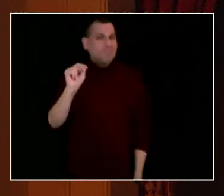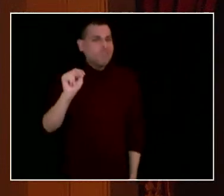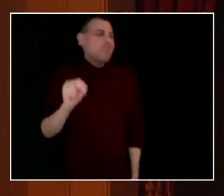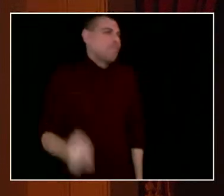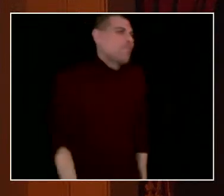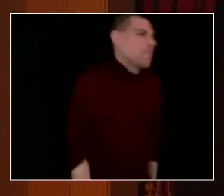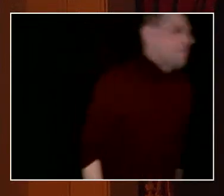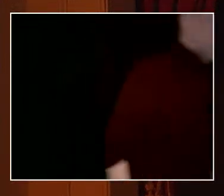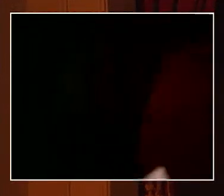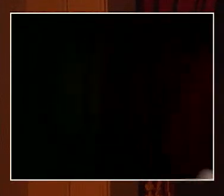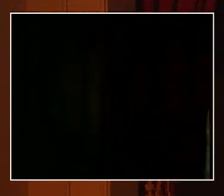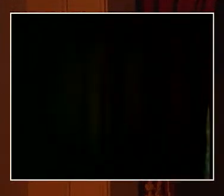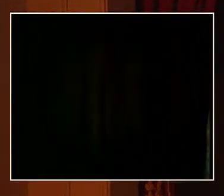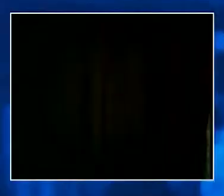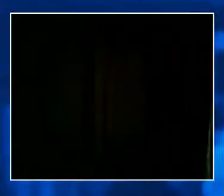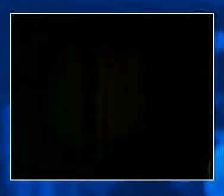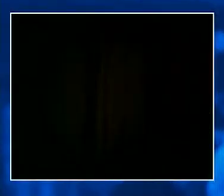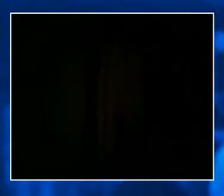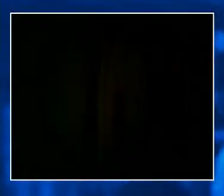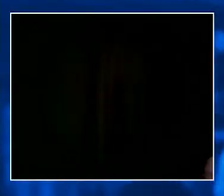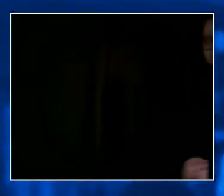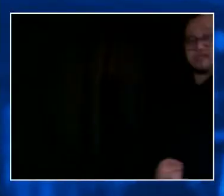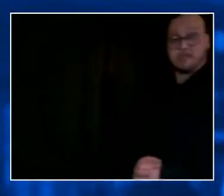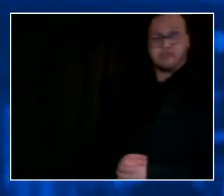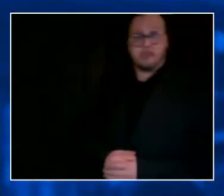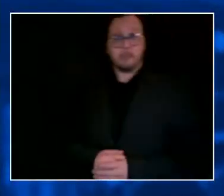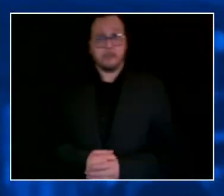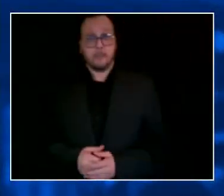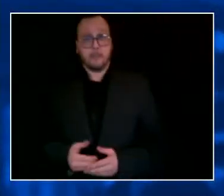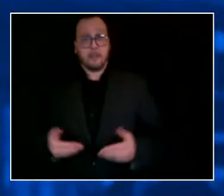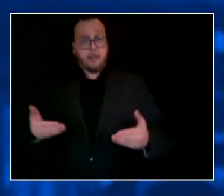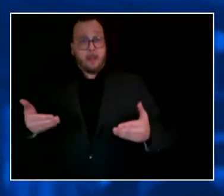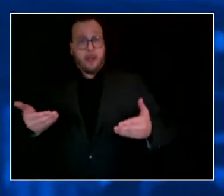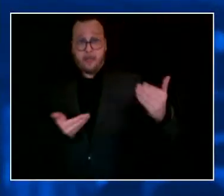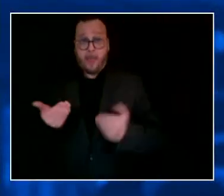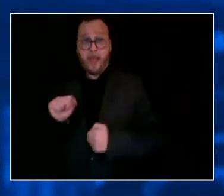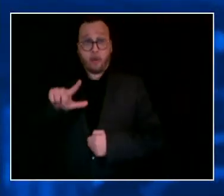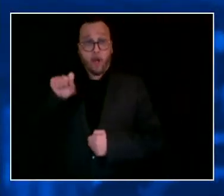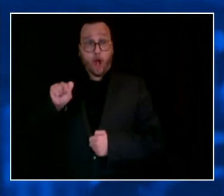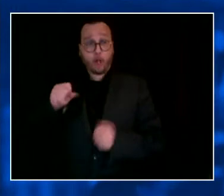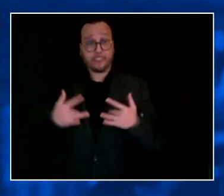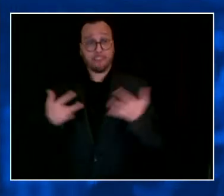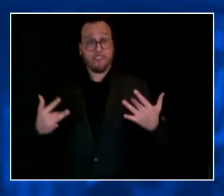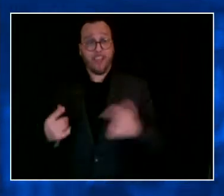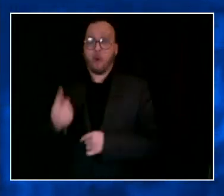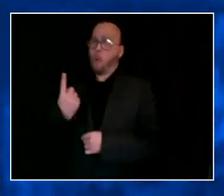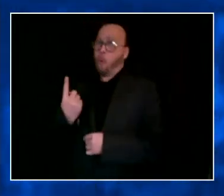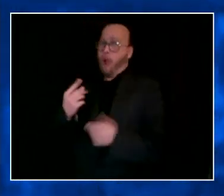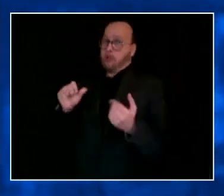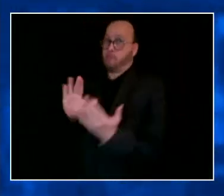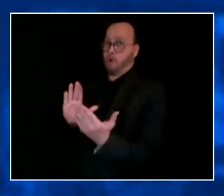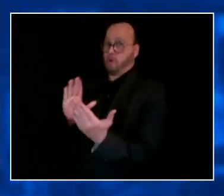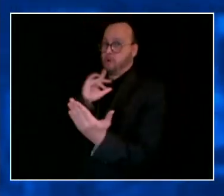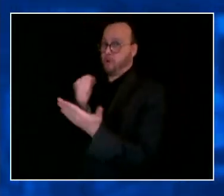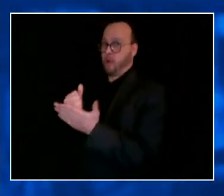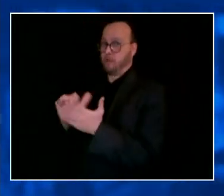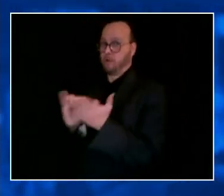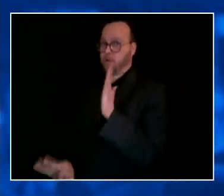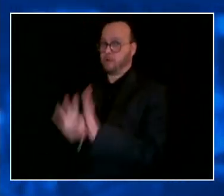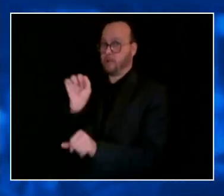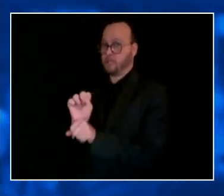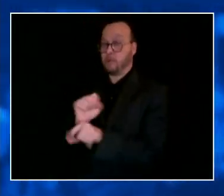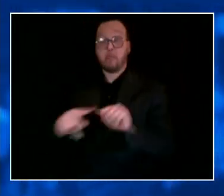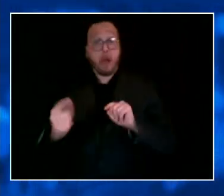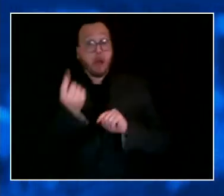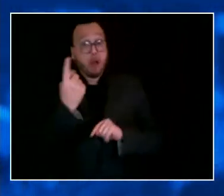Our hiring halls are just one of the ways we are ensuring New Yorkers can find jobs. Last August, we were proud to announce that we